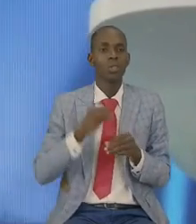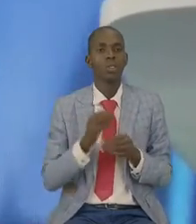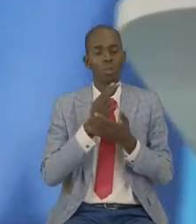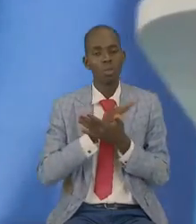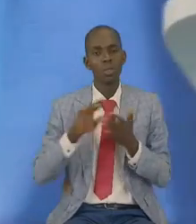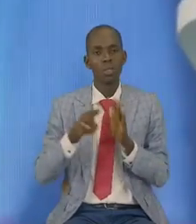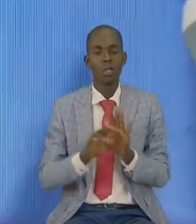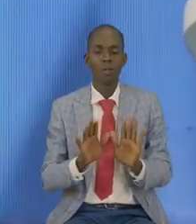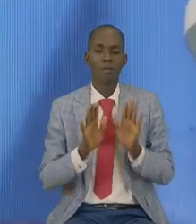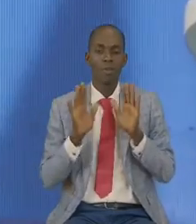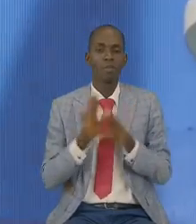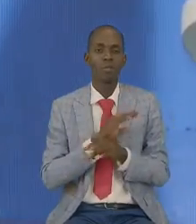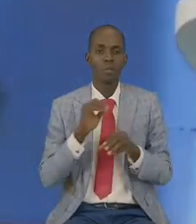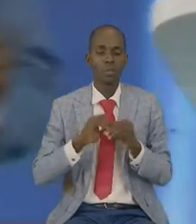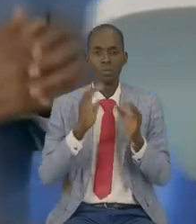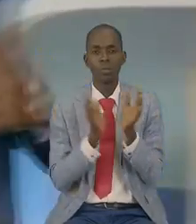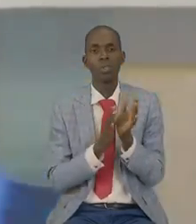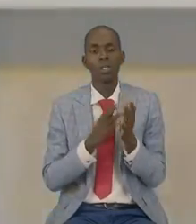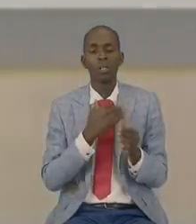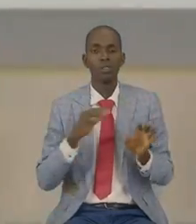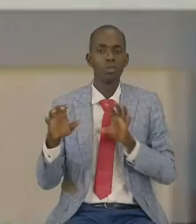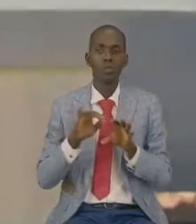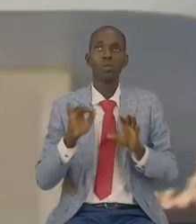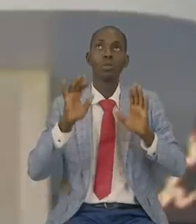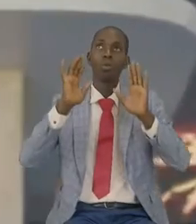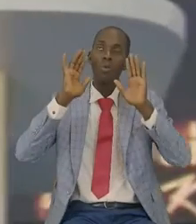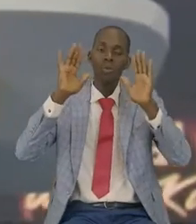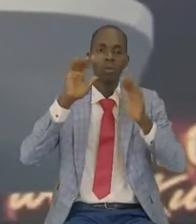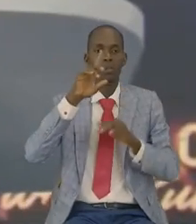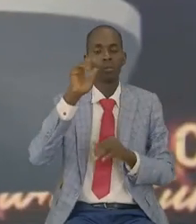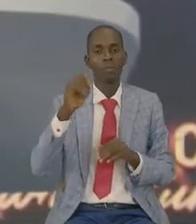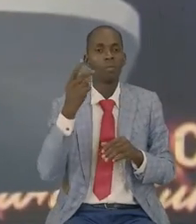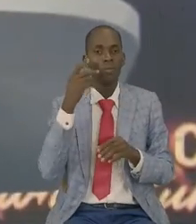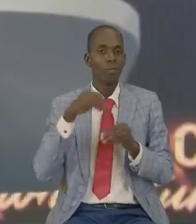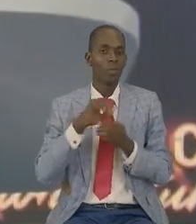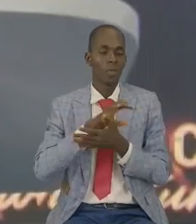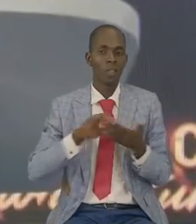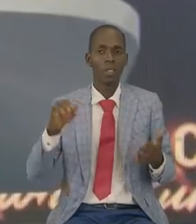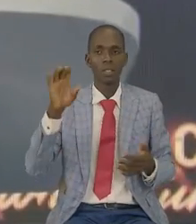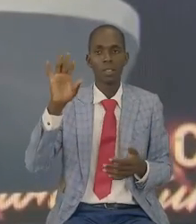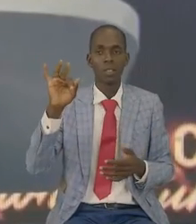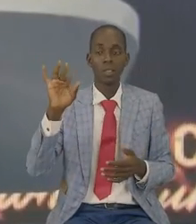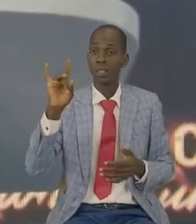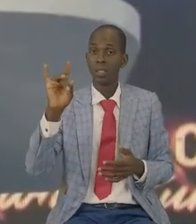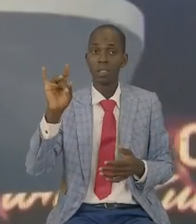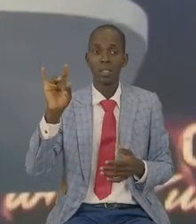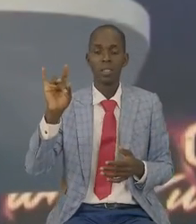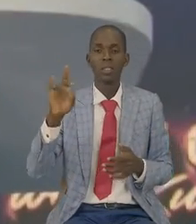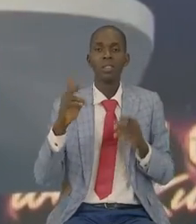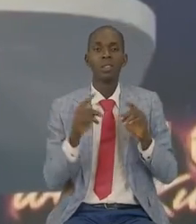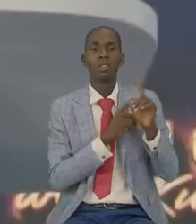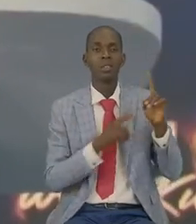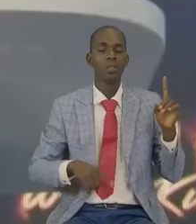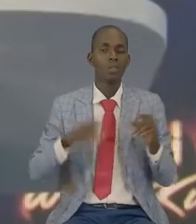praises, and doing wonders. Look at that. Look at verse 18 now. In verse 18 it says, the Lord